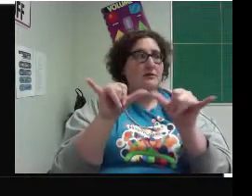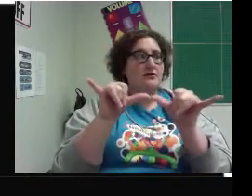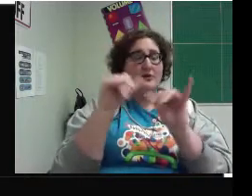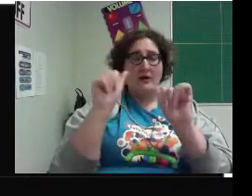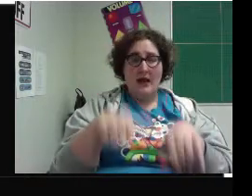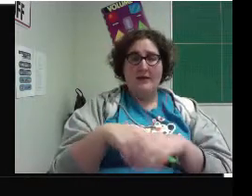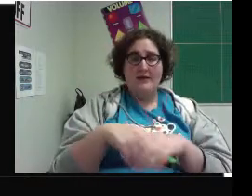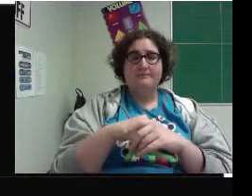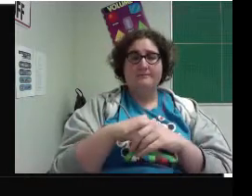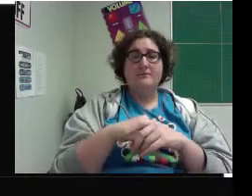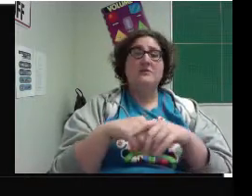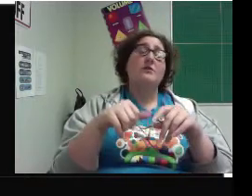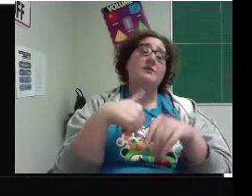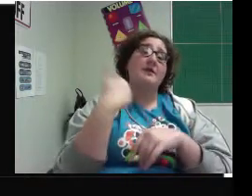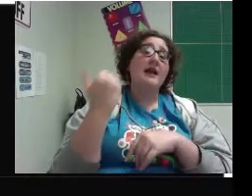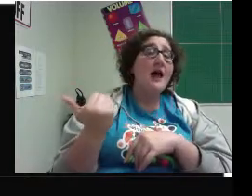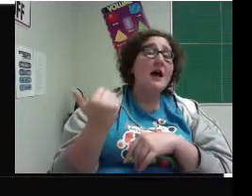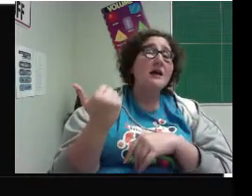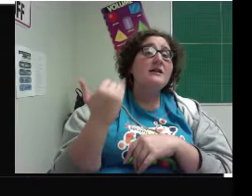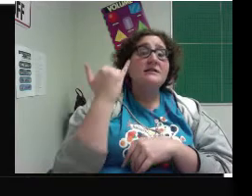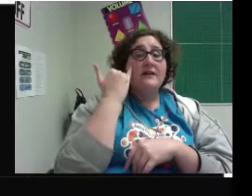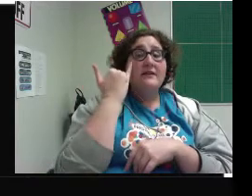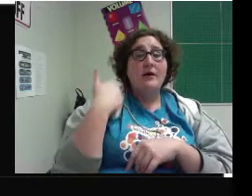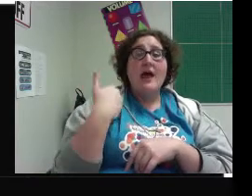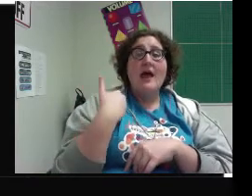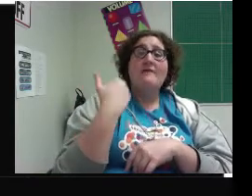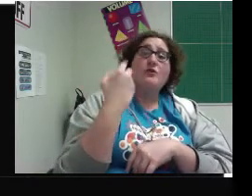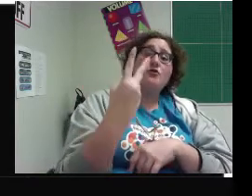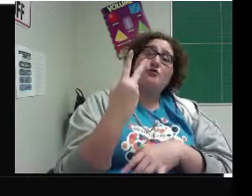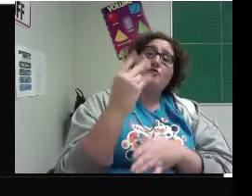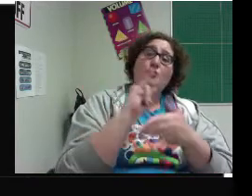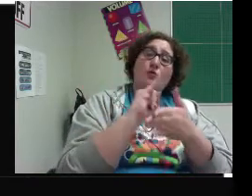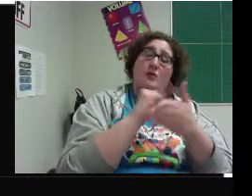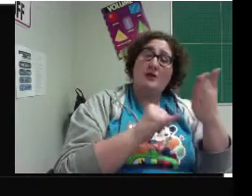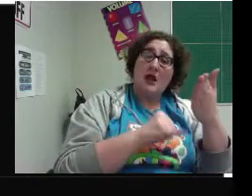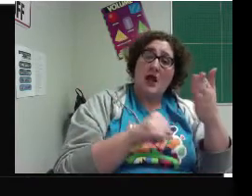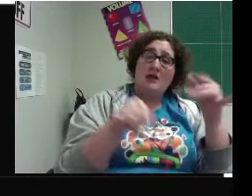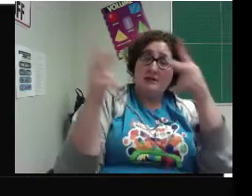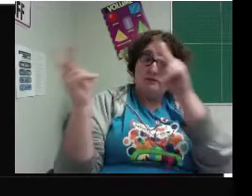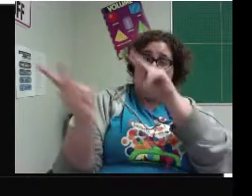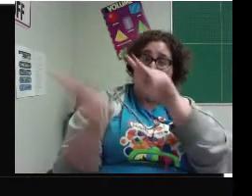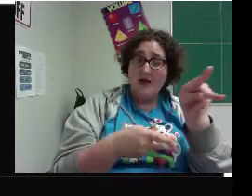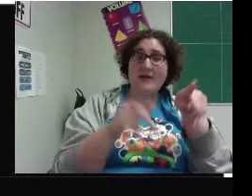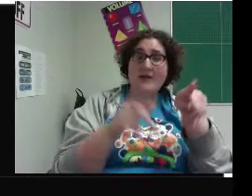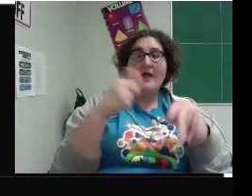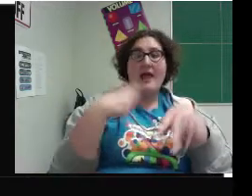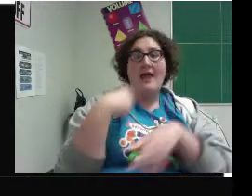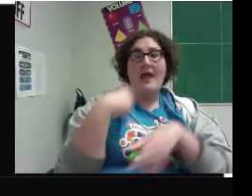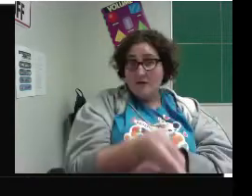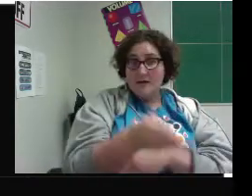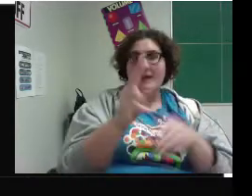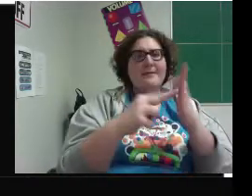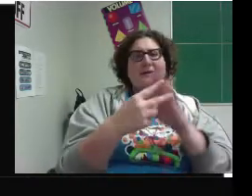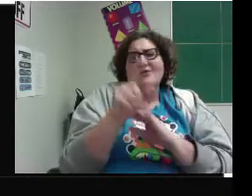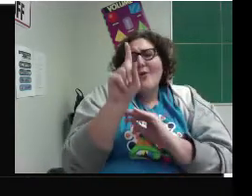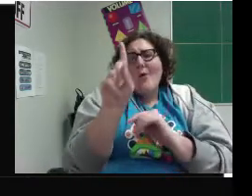So another thing you could draw from this is if you have two lines parallel that are cut by a transversal, you only have 2 different angle